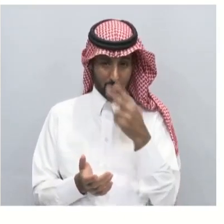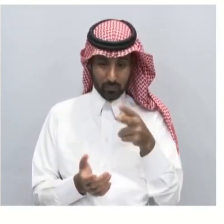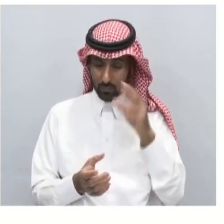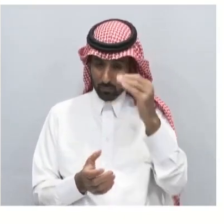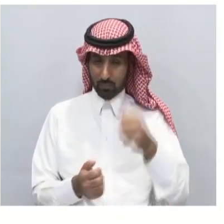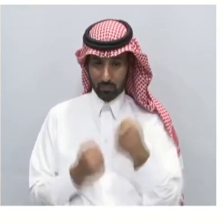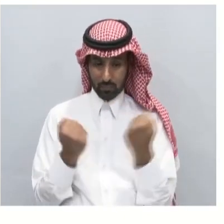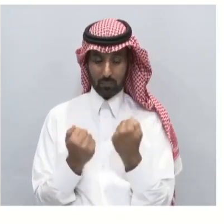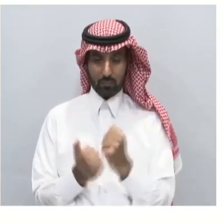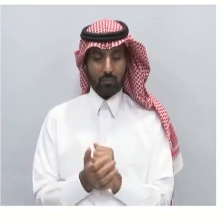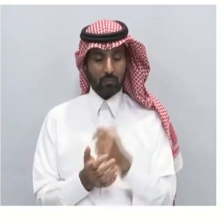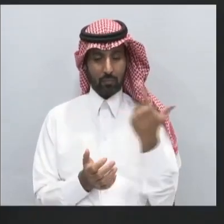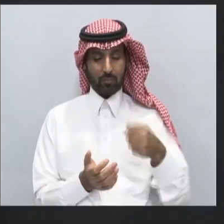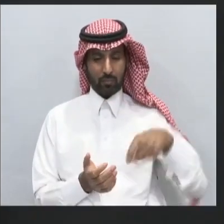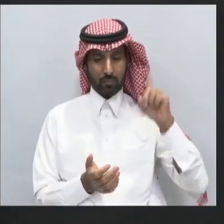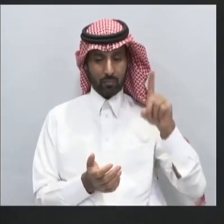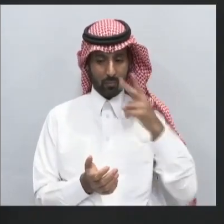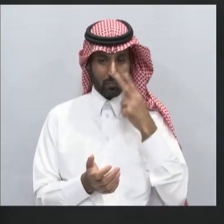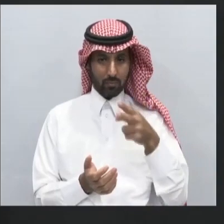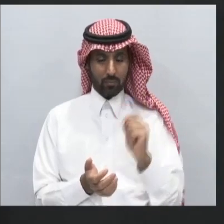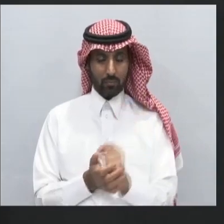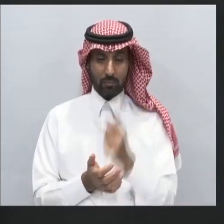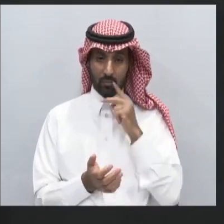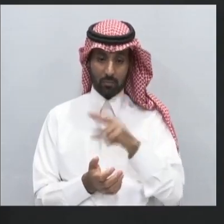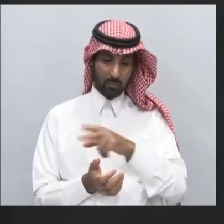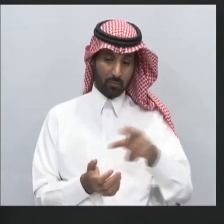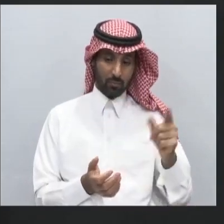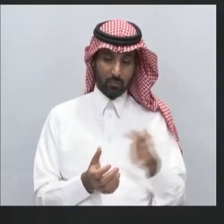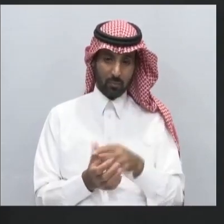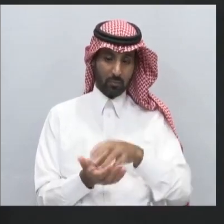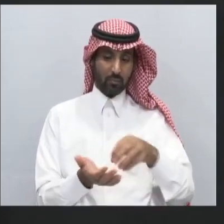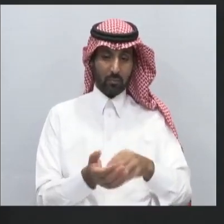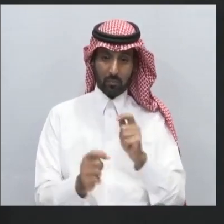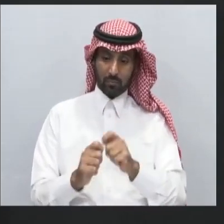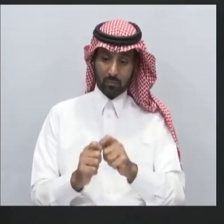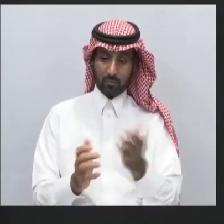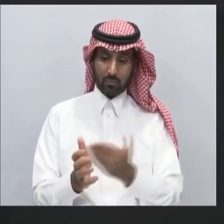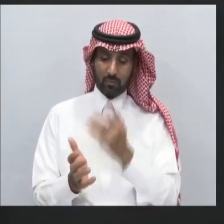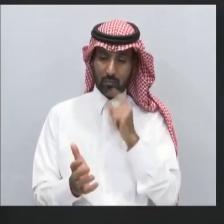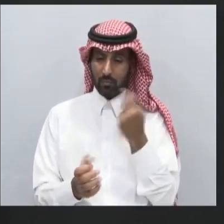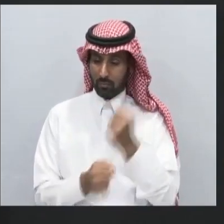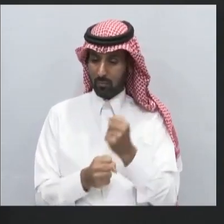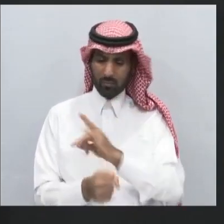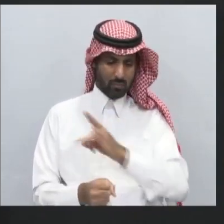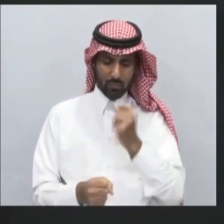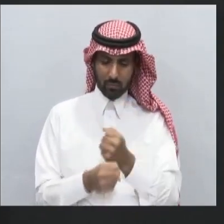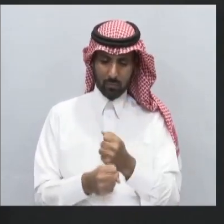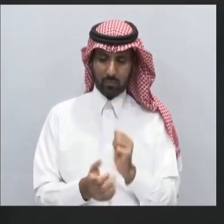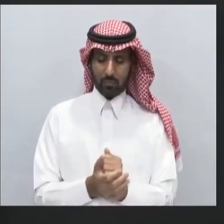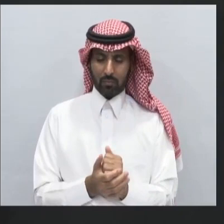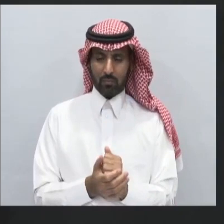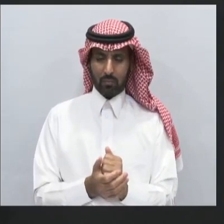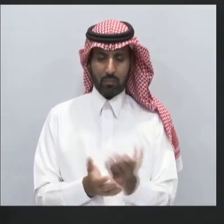at this exercise, exercise D. Look at the different things they advise, either to do or not to do.